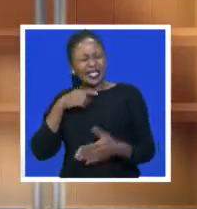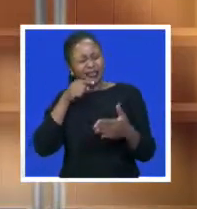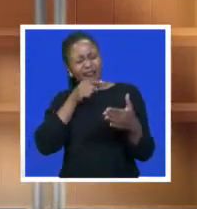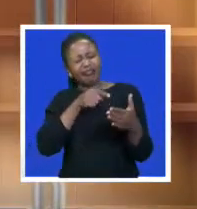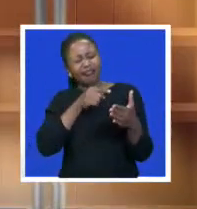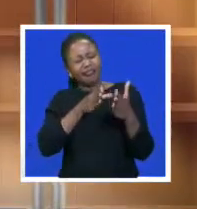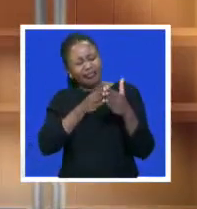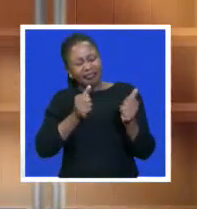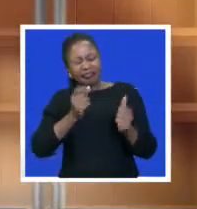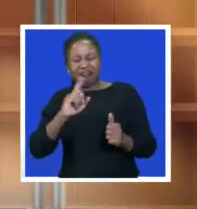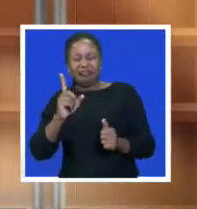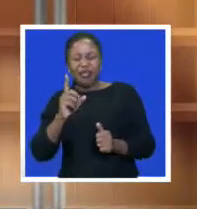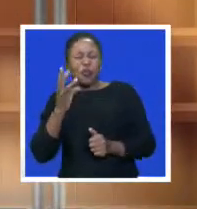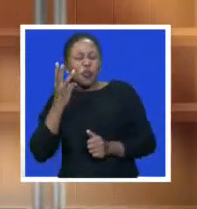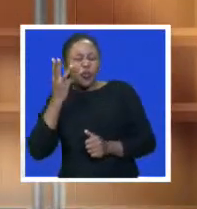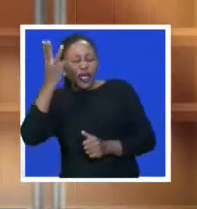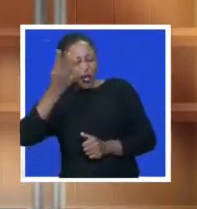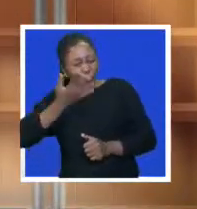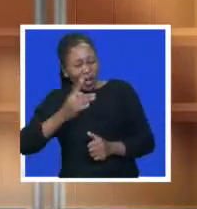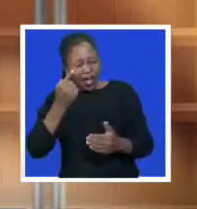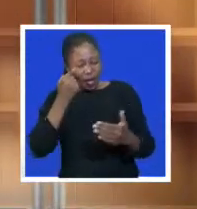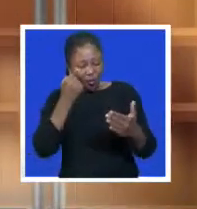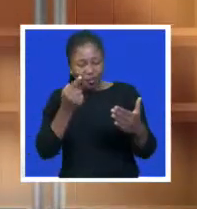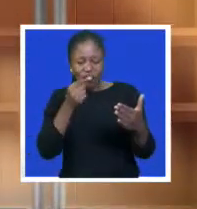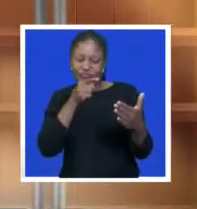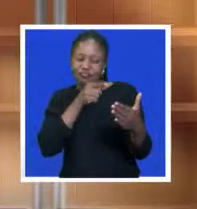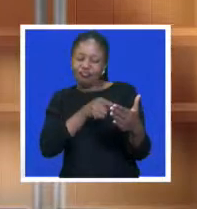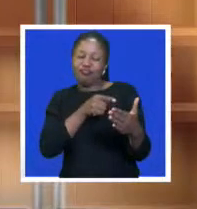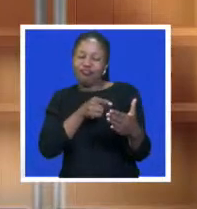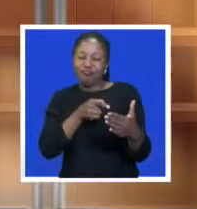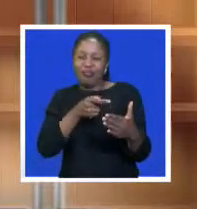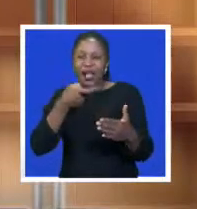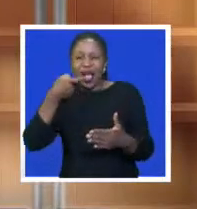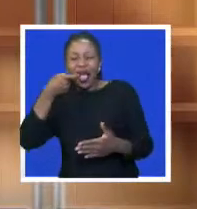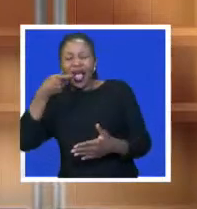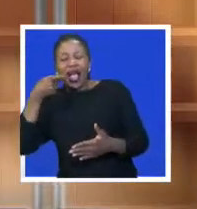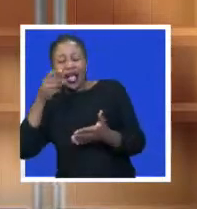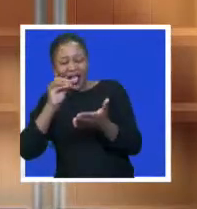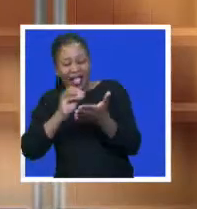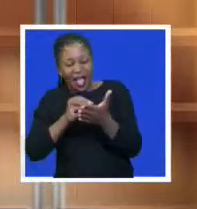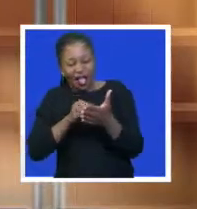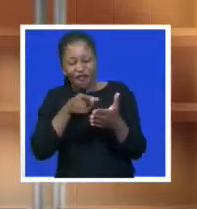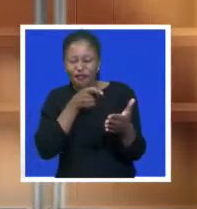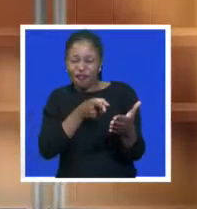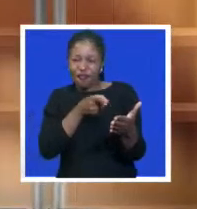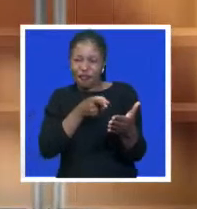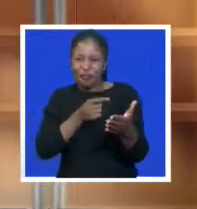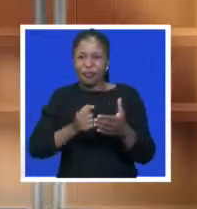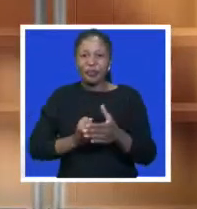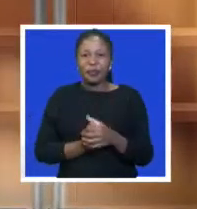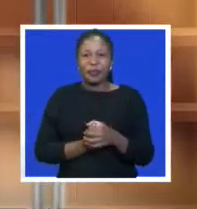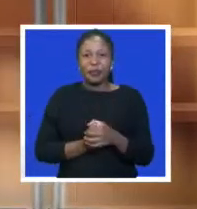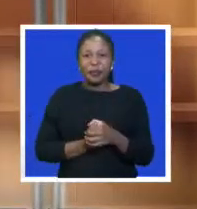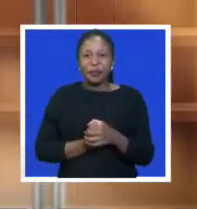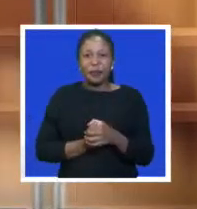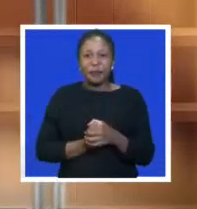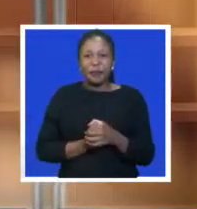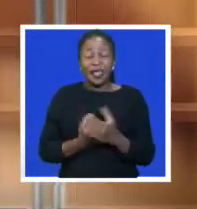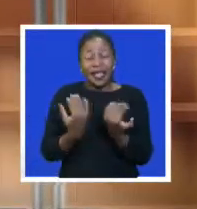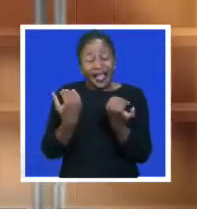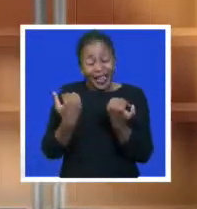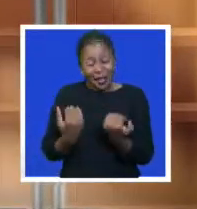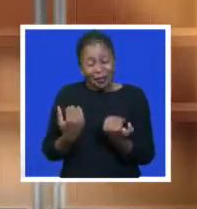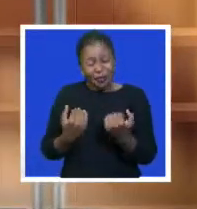in a narrative text. So my dear Lena at home, do not then expect me to talk about the body and all, because just for